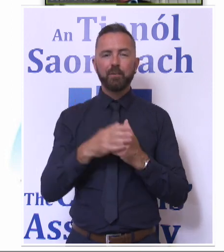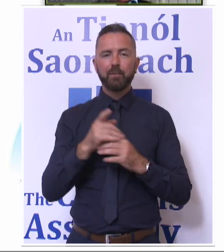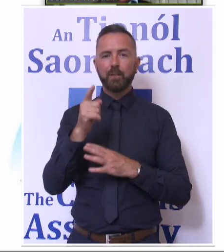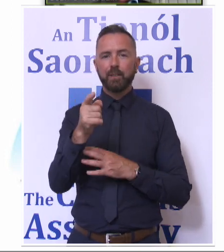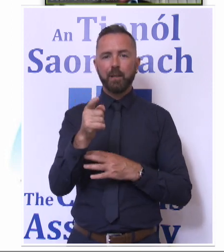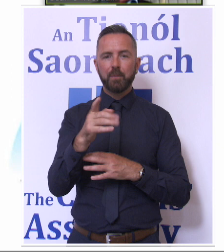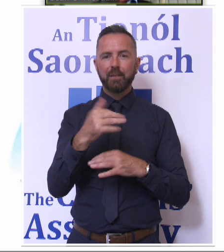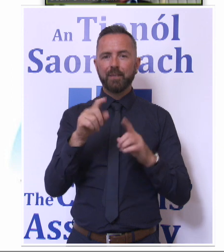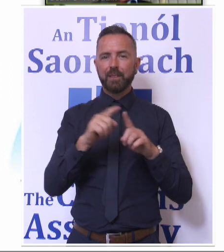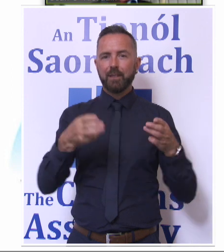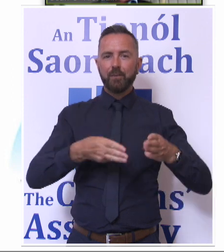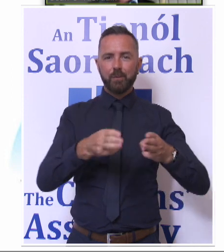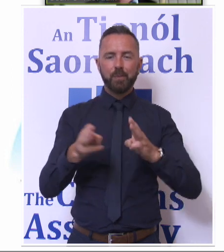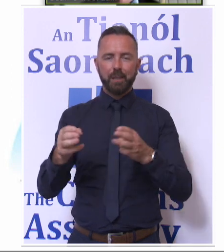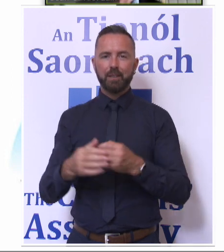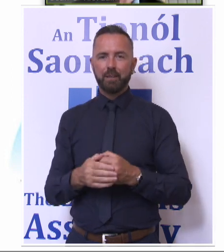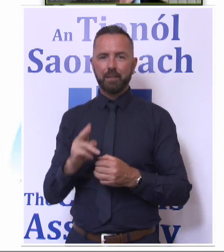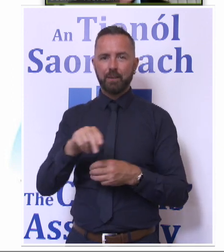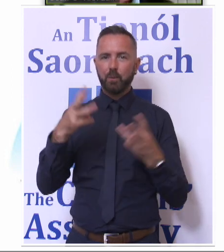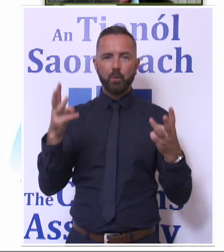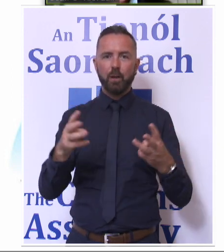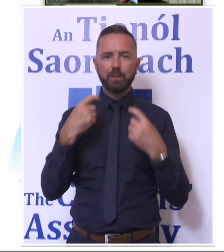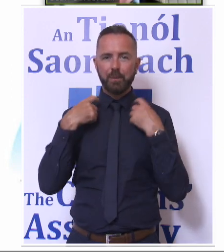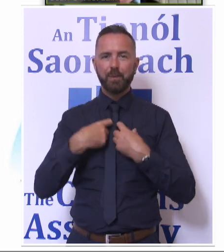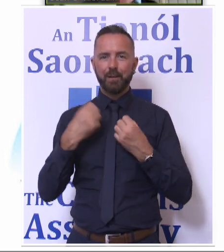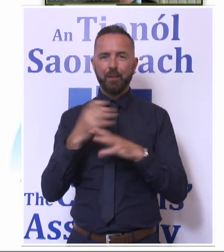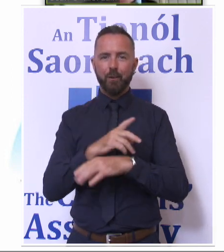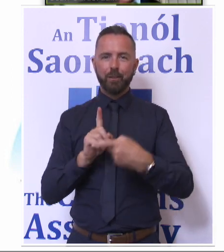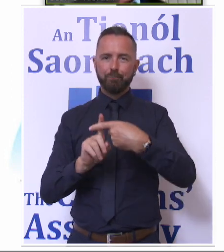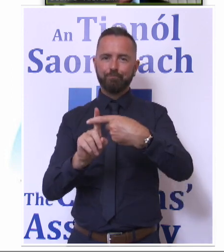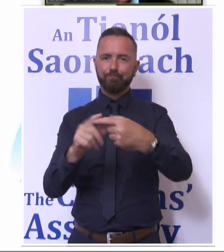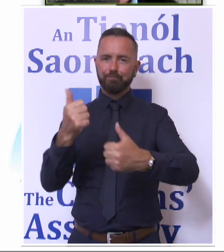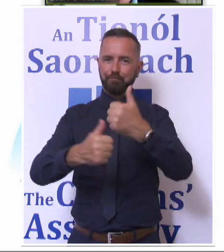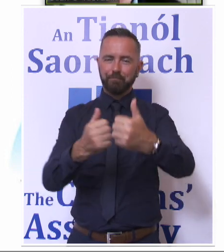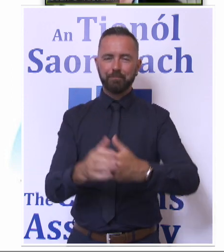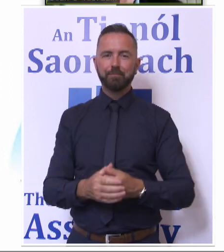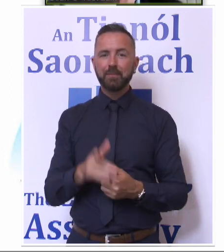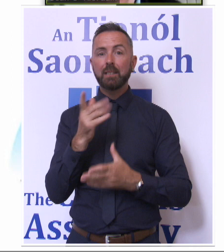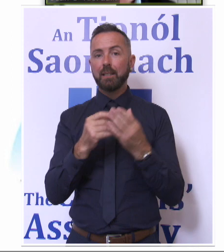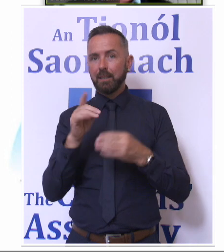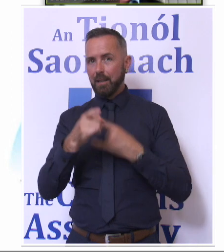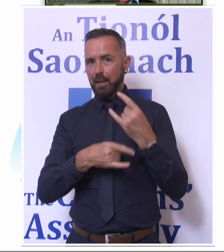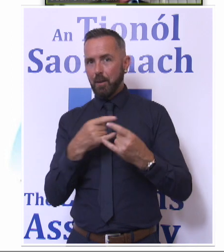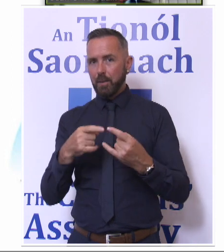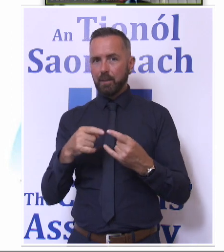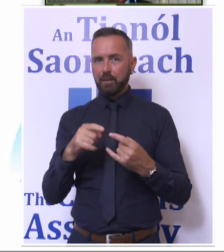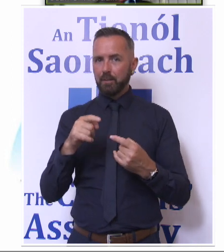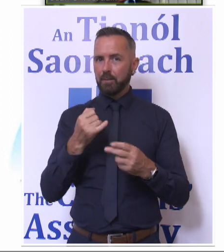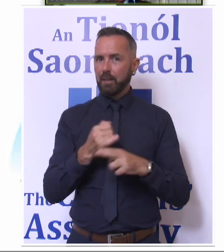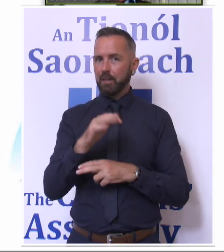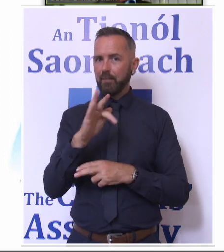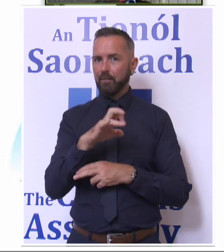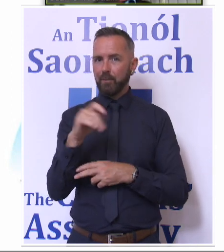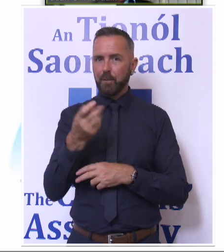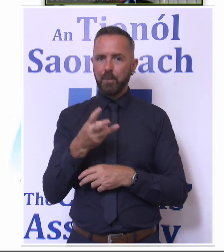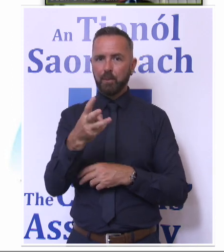was of a different party and didn't want the mayor to be getting all the credit. So these things do happen, and sometimes they can be quite flippant, but more often